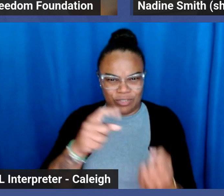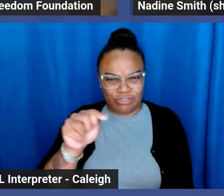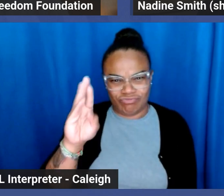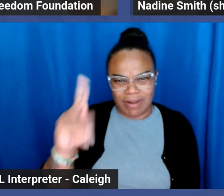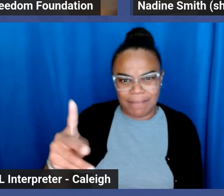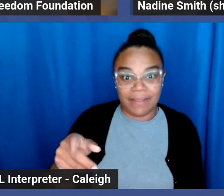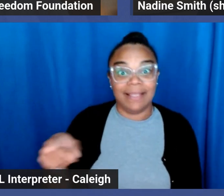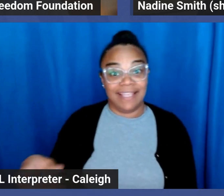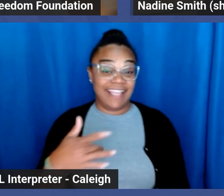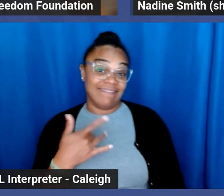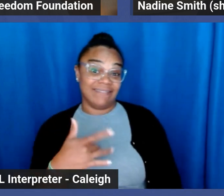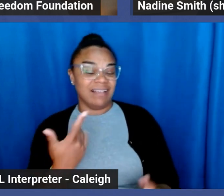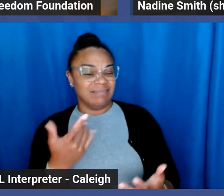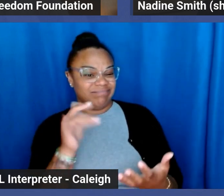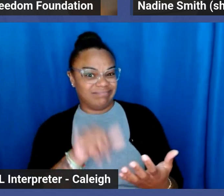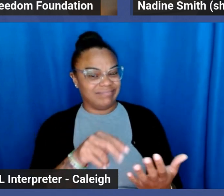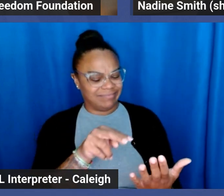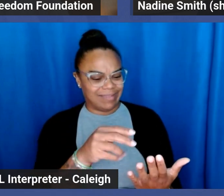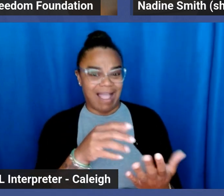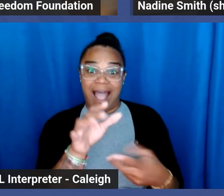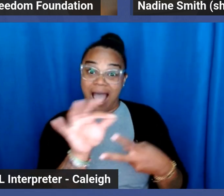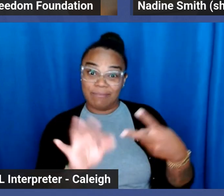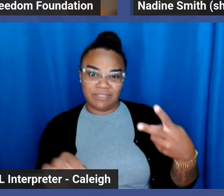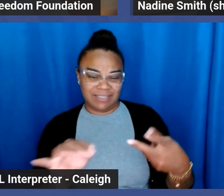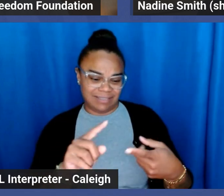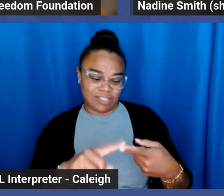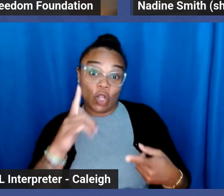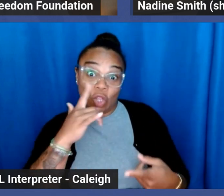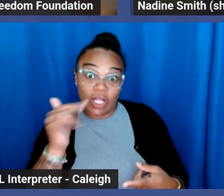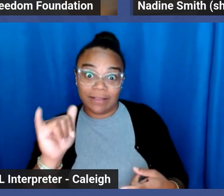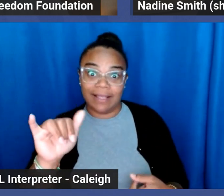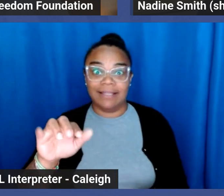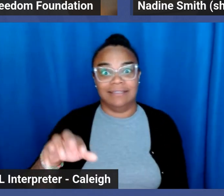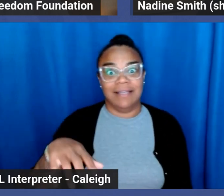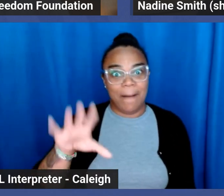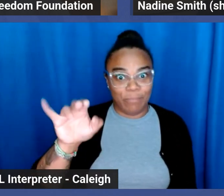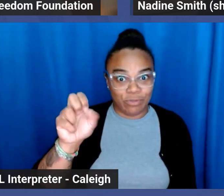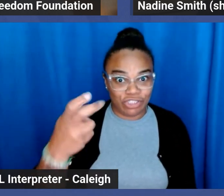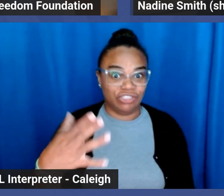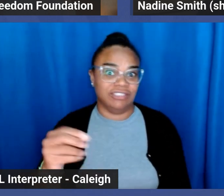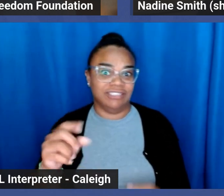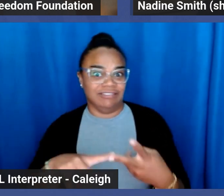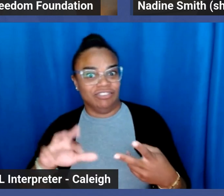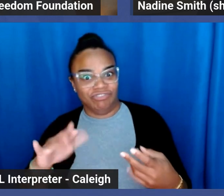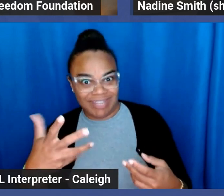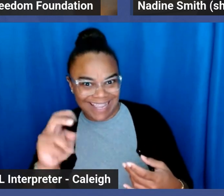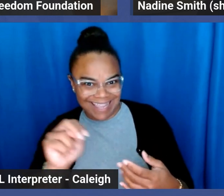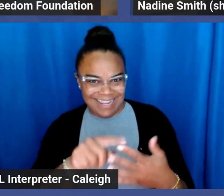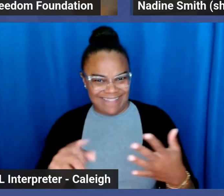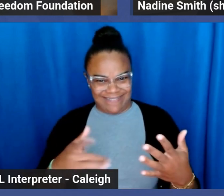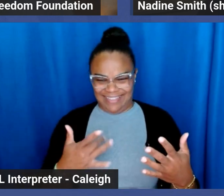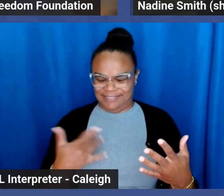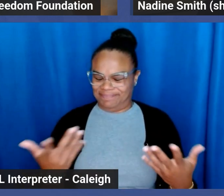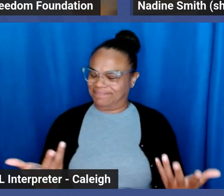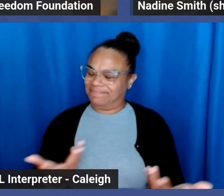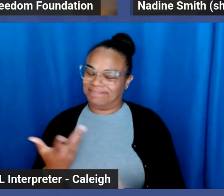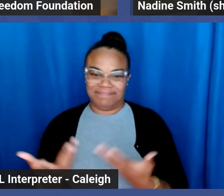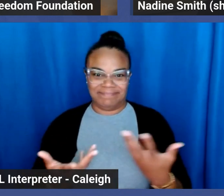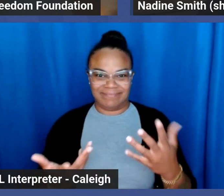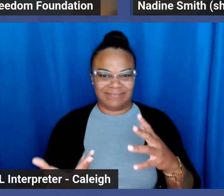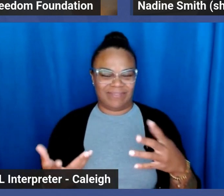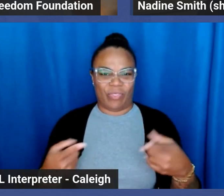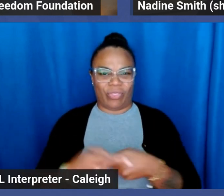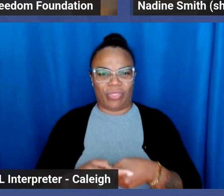and it seemed to me that our system was so broken that, Huh. how is it that two families are producing yet